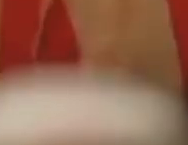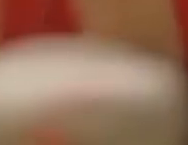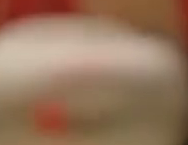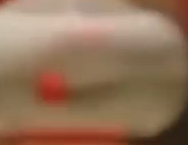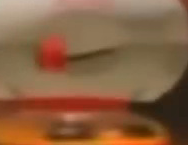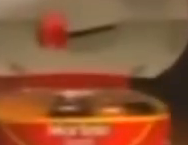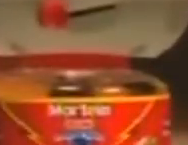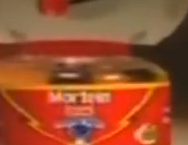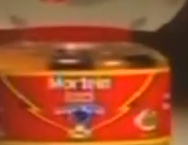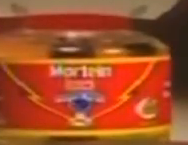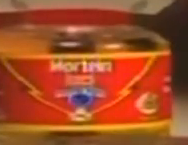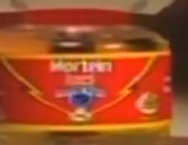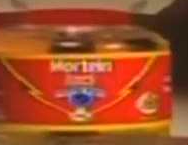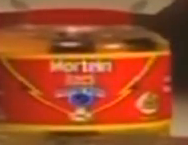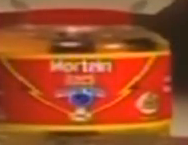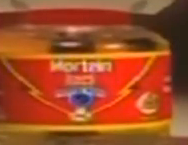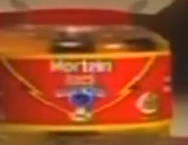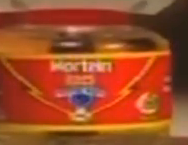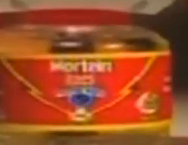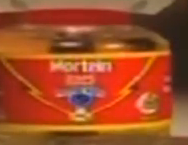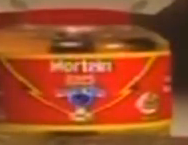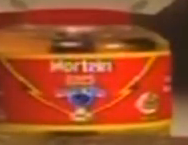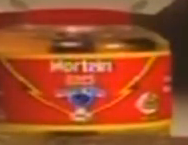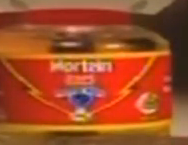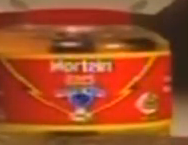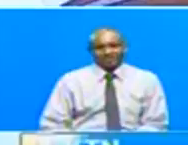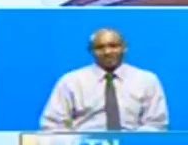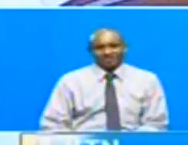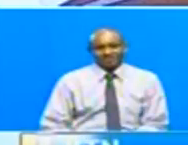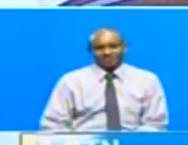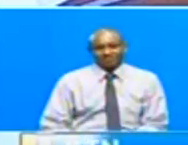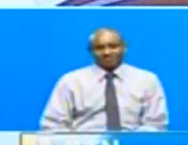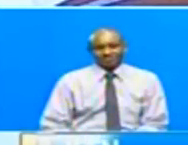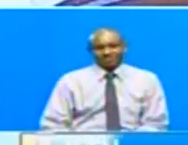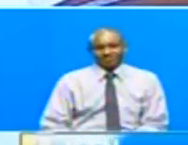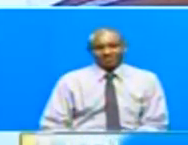all night long. Mortine Dew. A peaceful night is a Mortine Dew night.